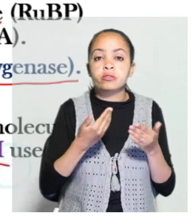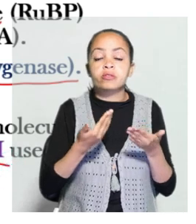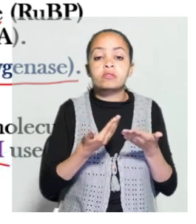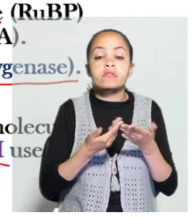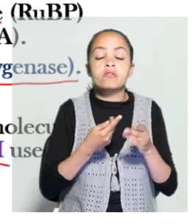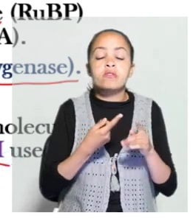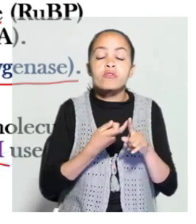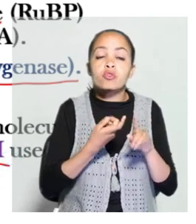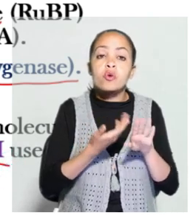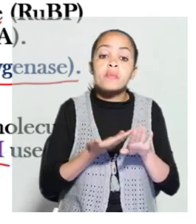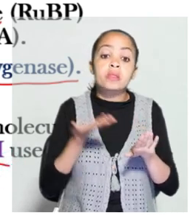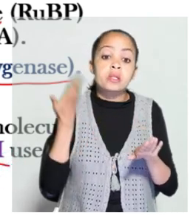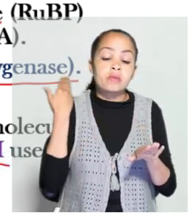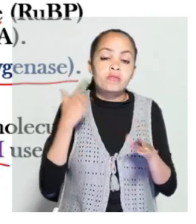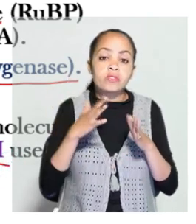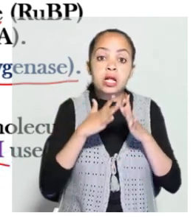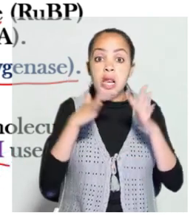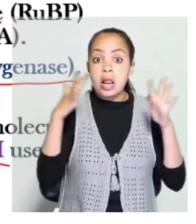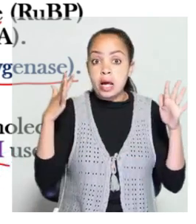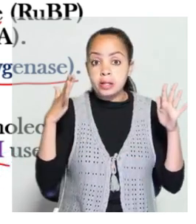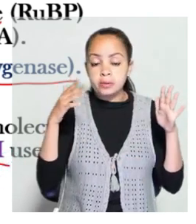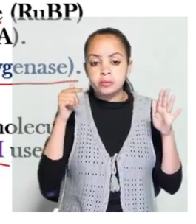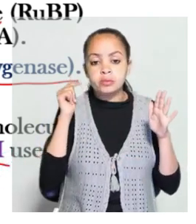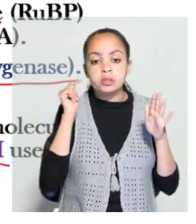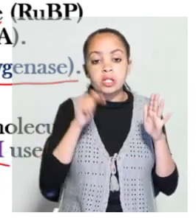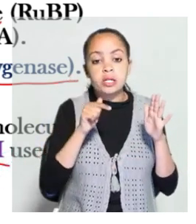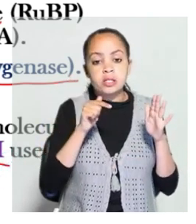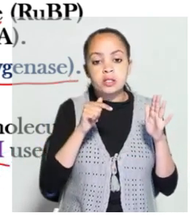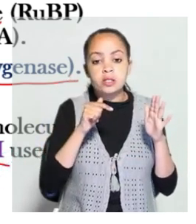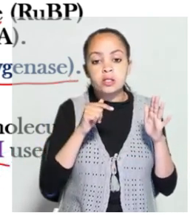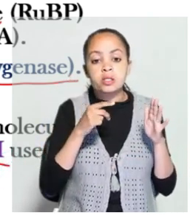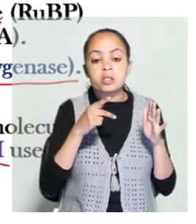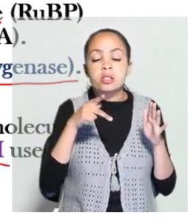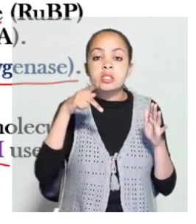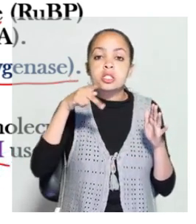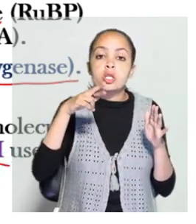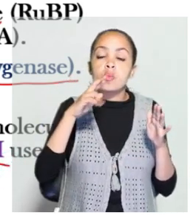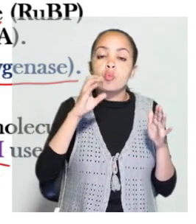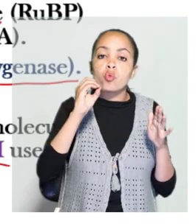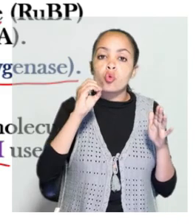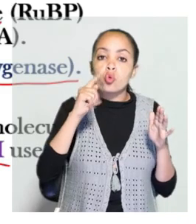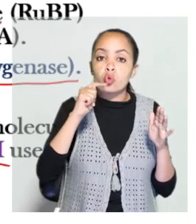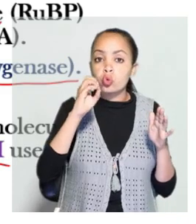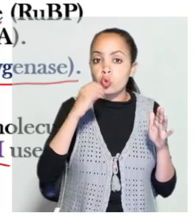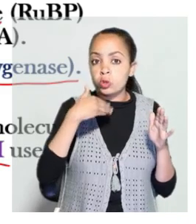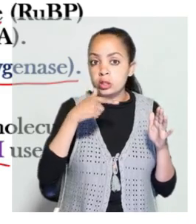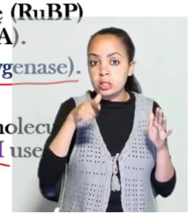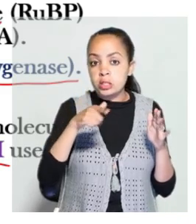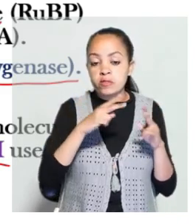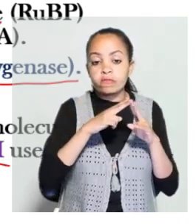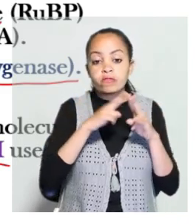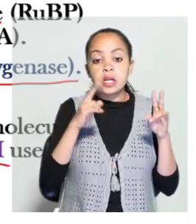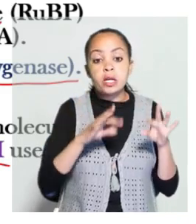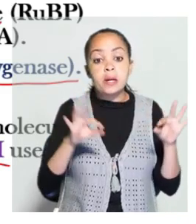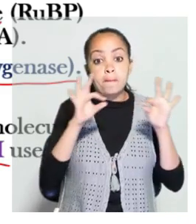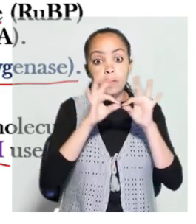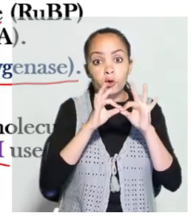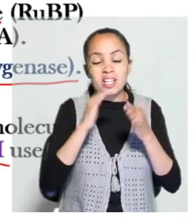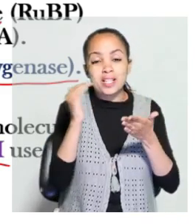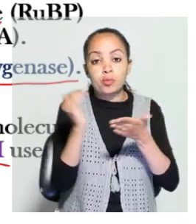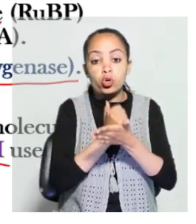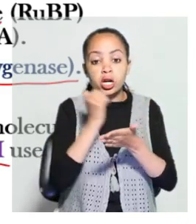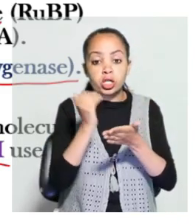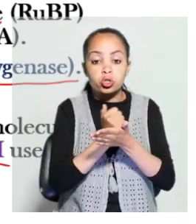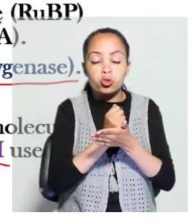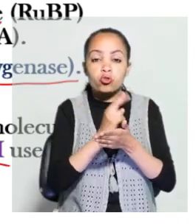earlier phase of photosynthesis, light phase. Here, there is a proton here. This can be very important in production